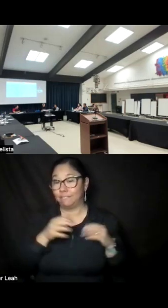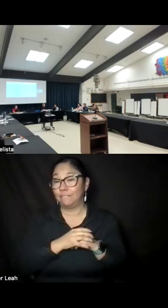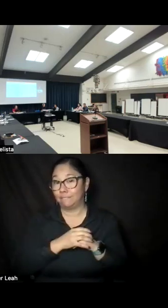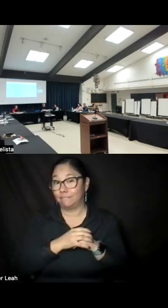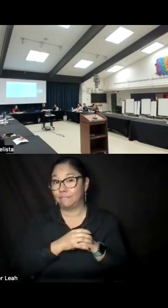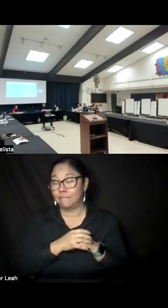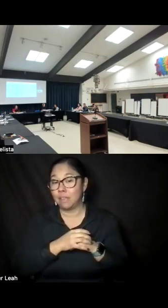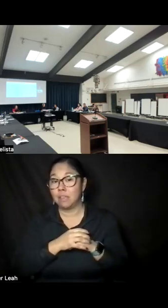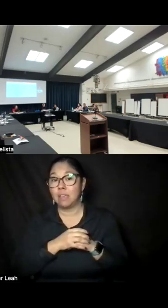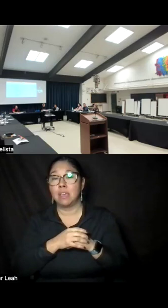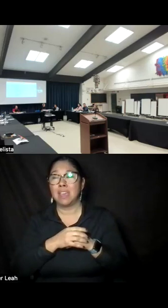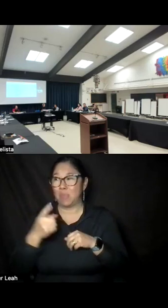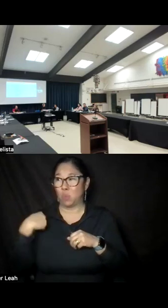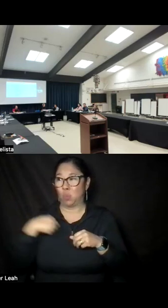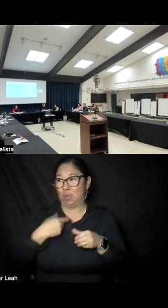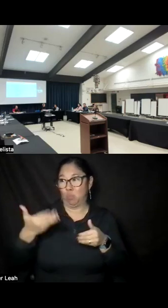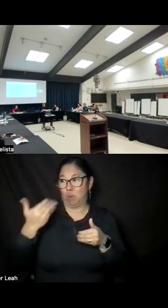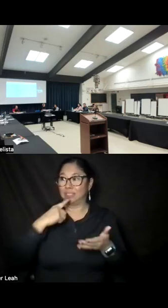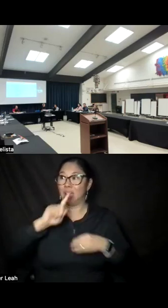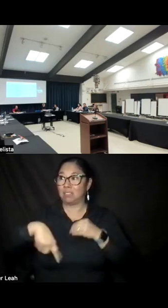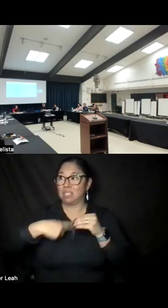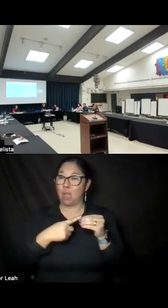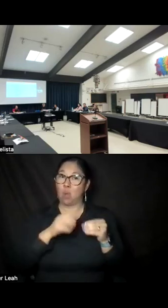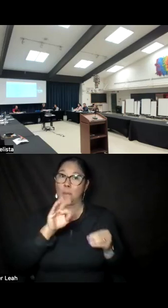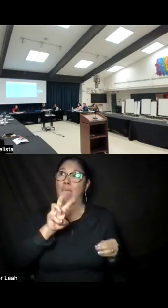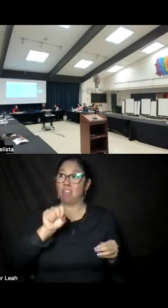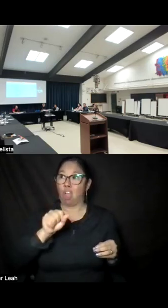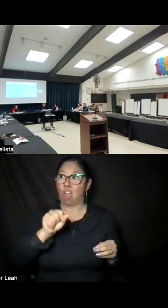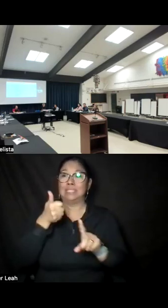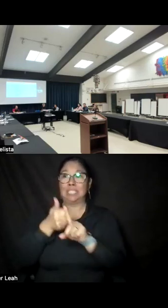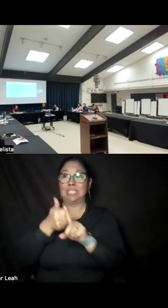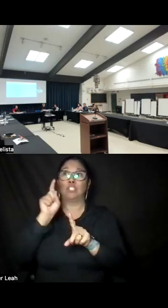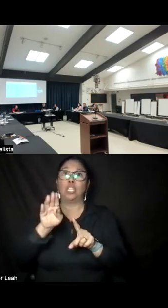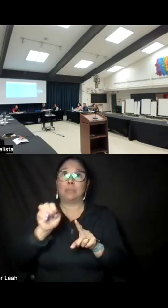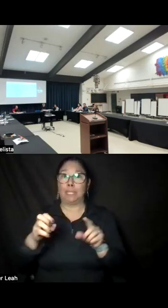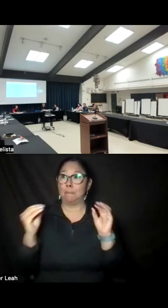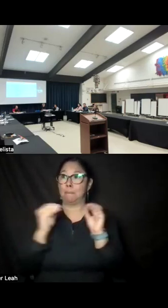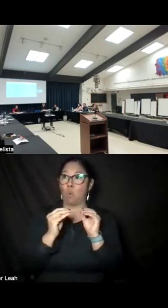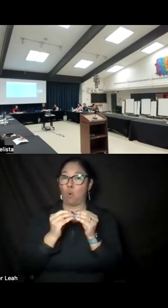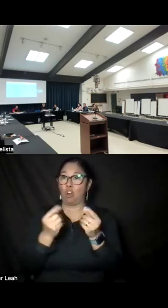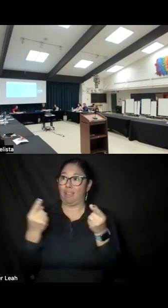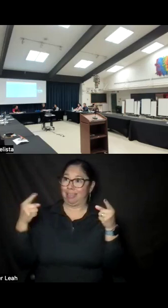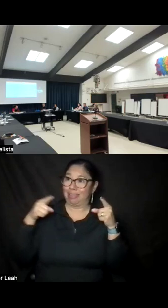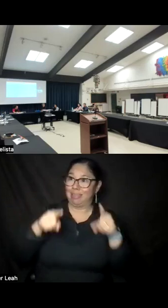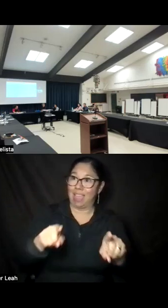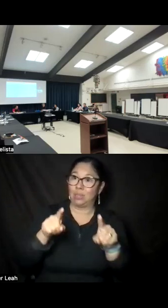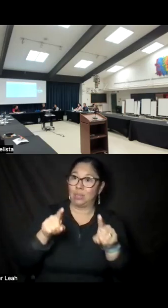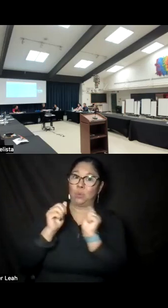And then we had talked about the idea that our bylaws probably should be more in line with the CDE.